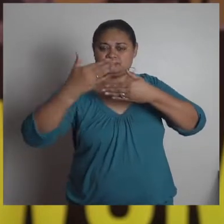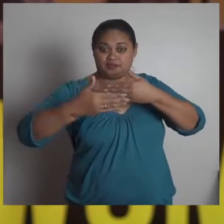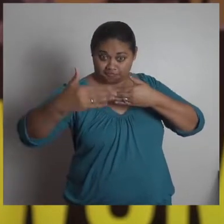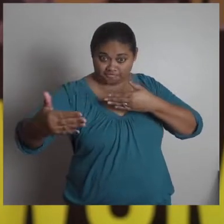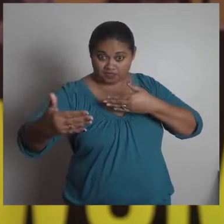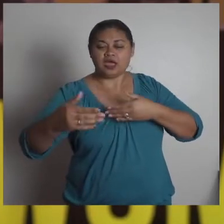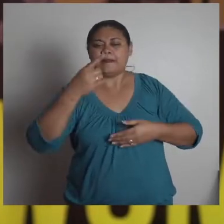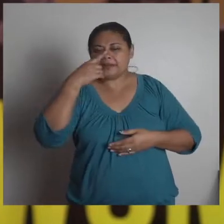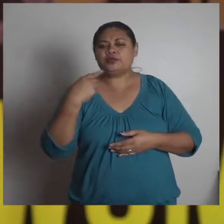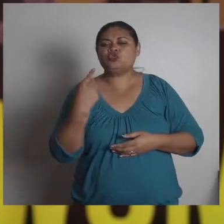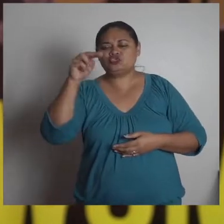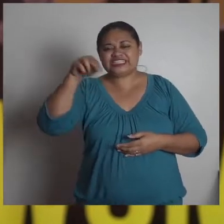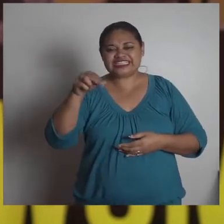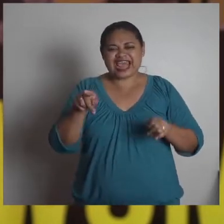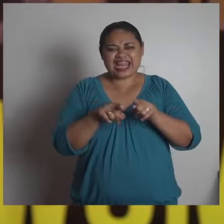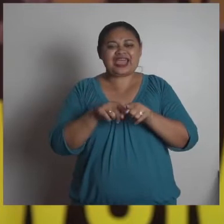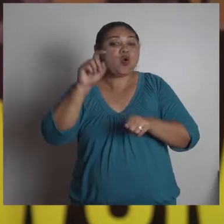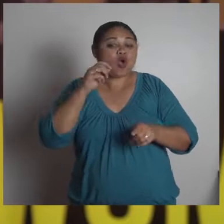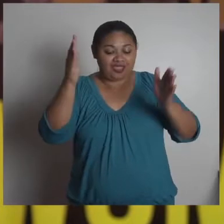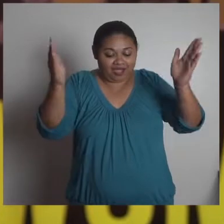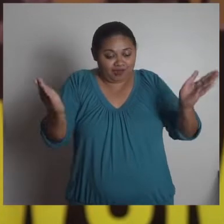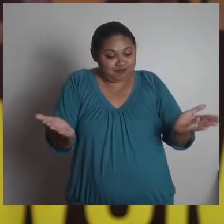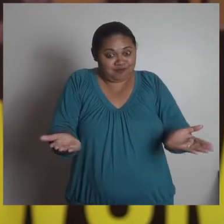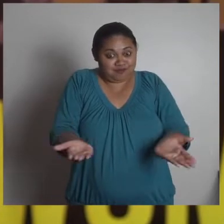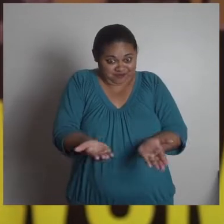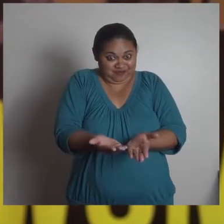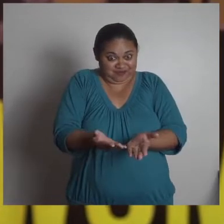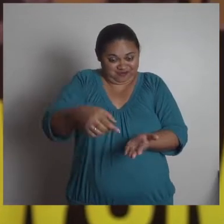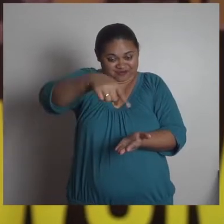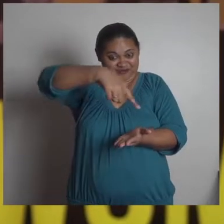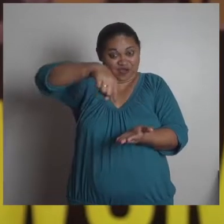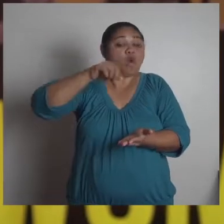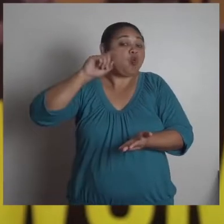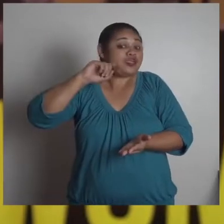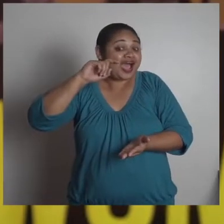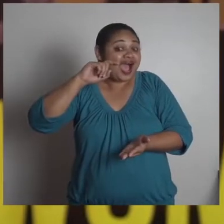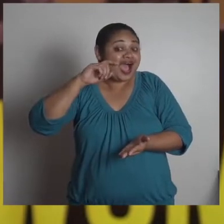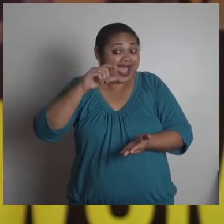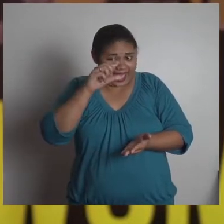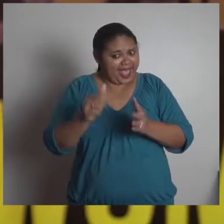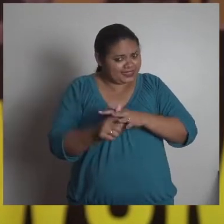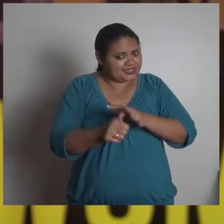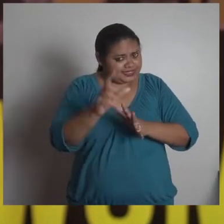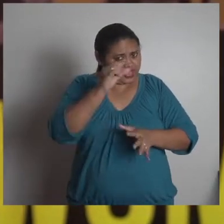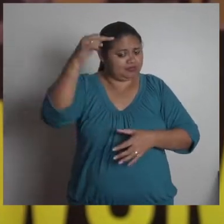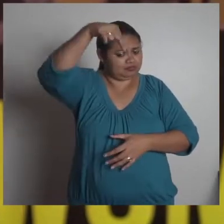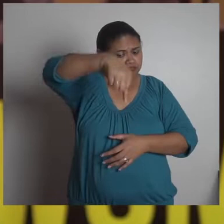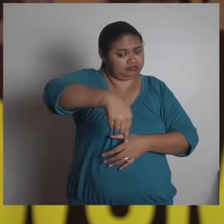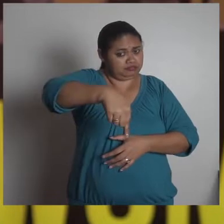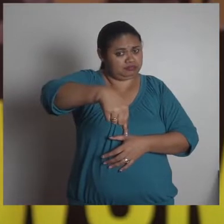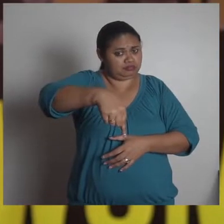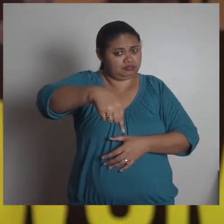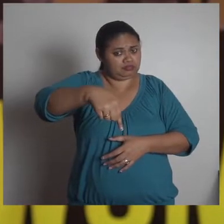15, 20 years down the track? Do people who need a borehole have the chance to get a borehole to